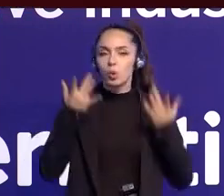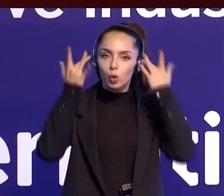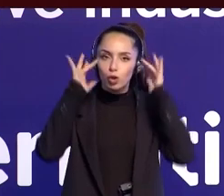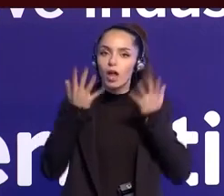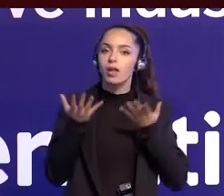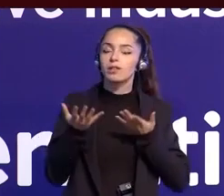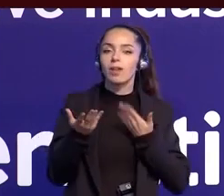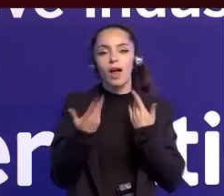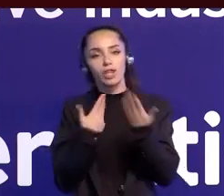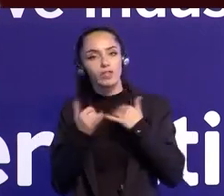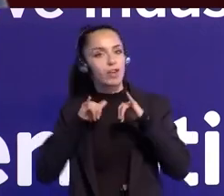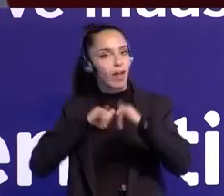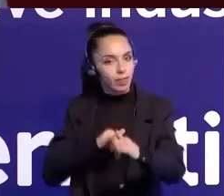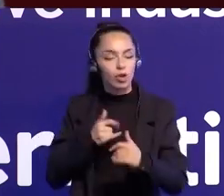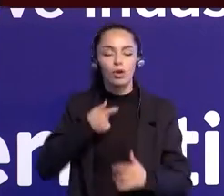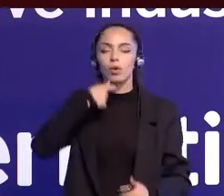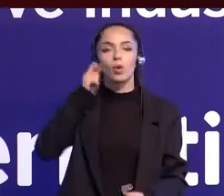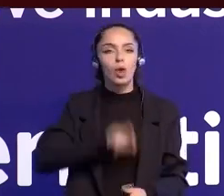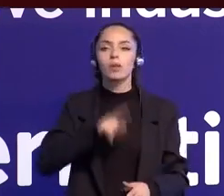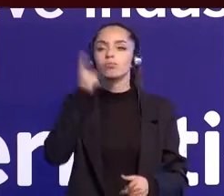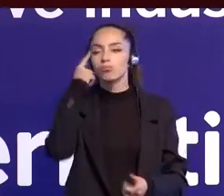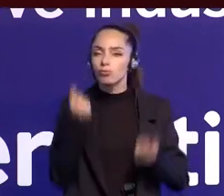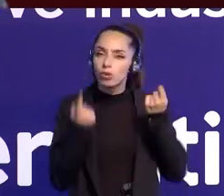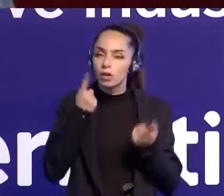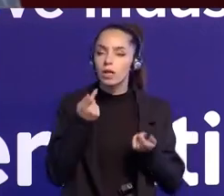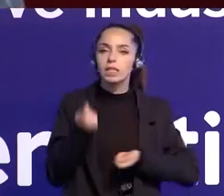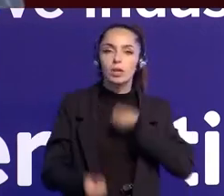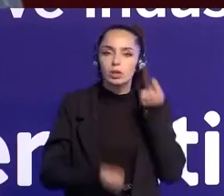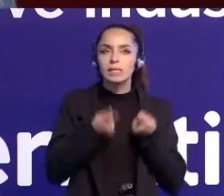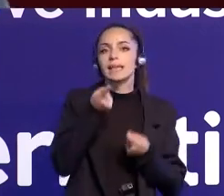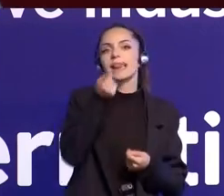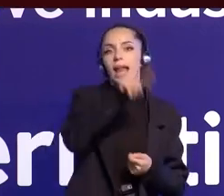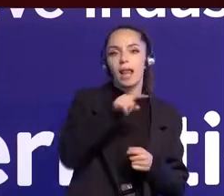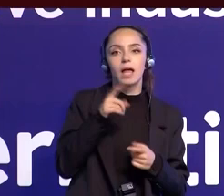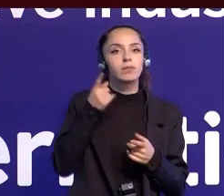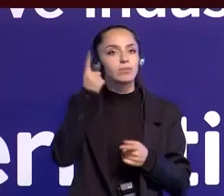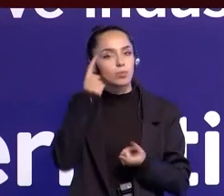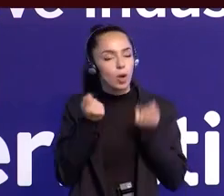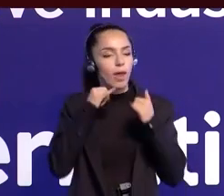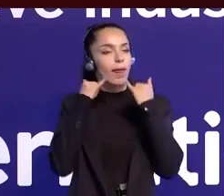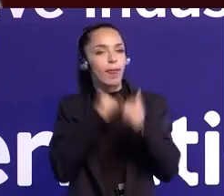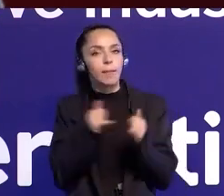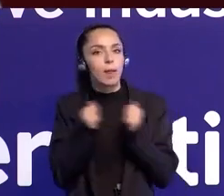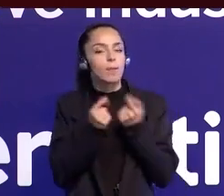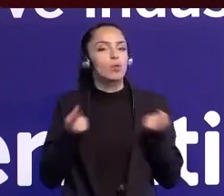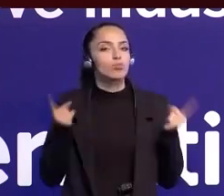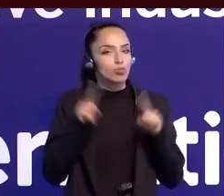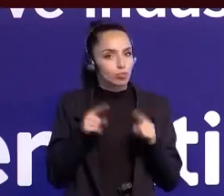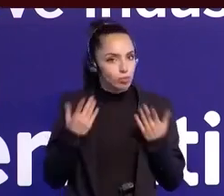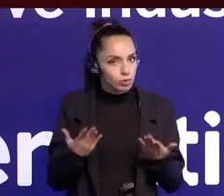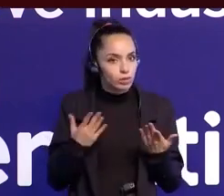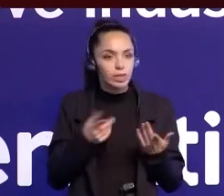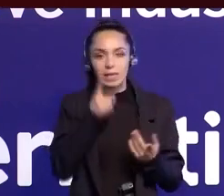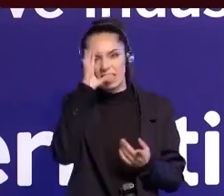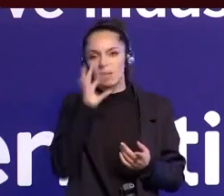artists, digitalization and translation of the Ukrainian creative content are crucial to make